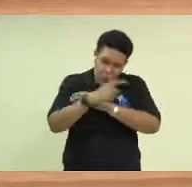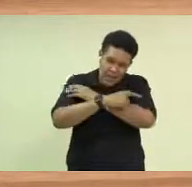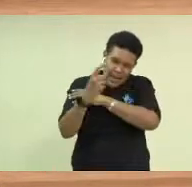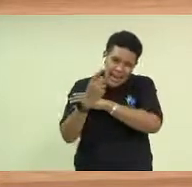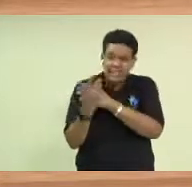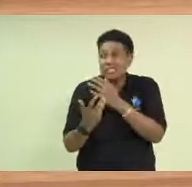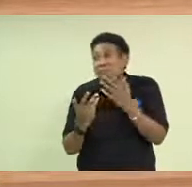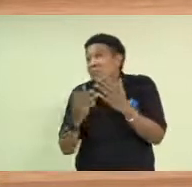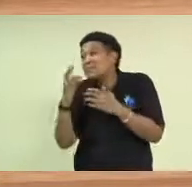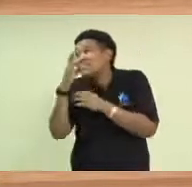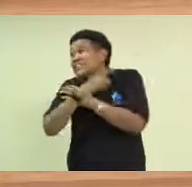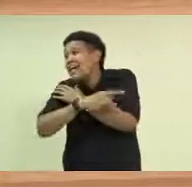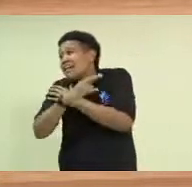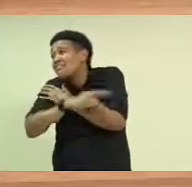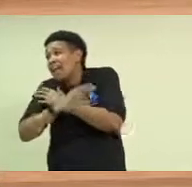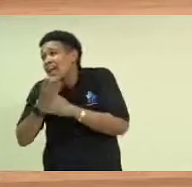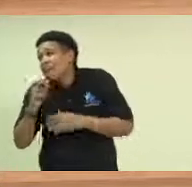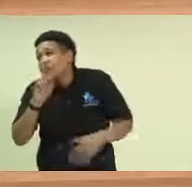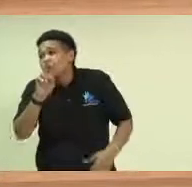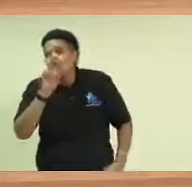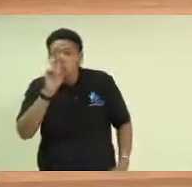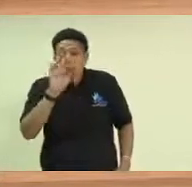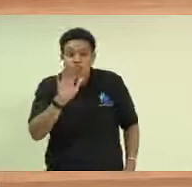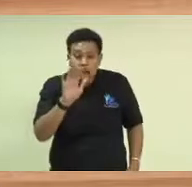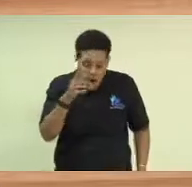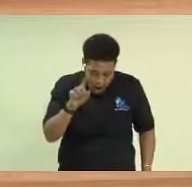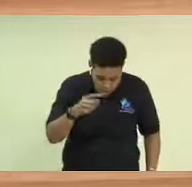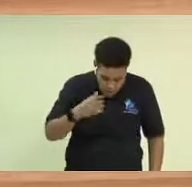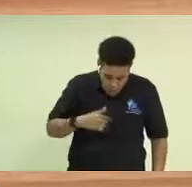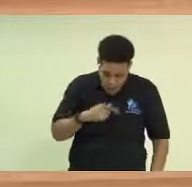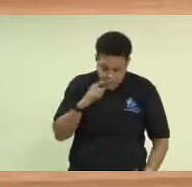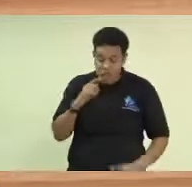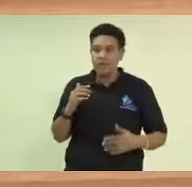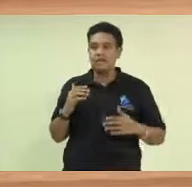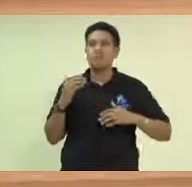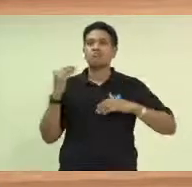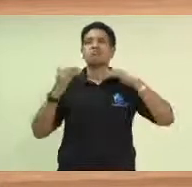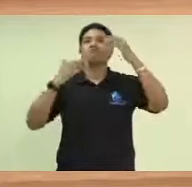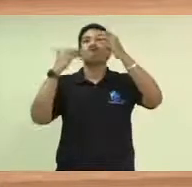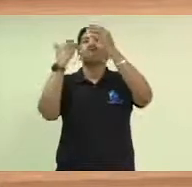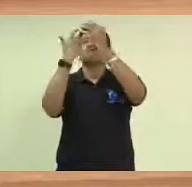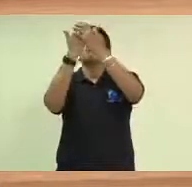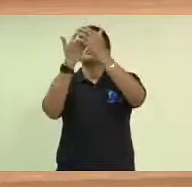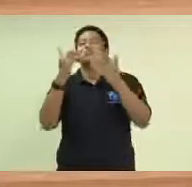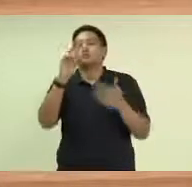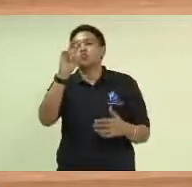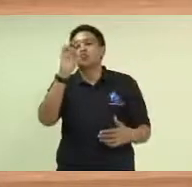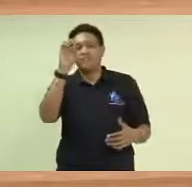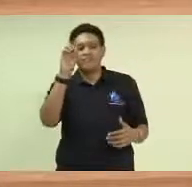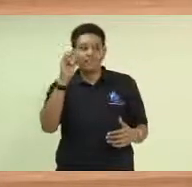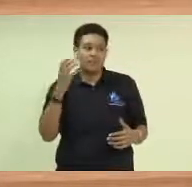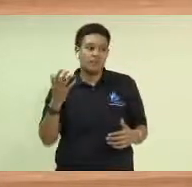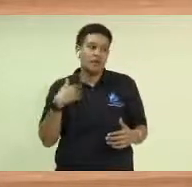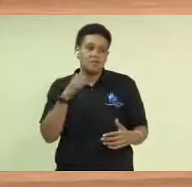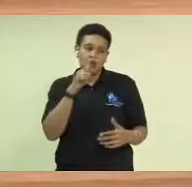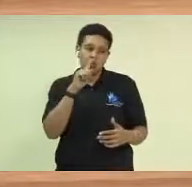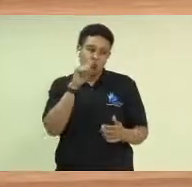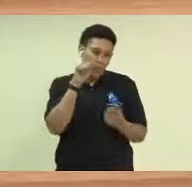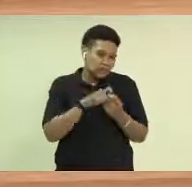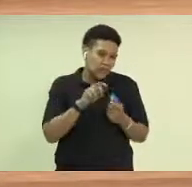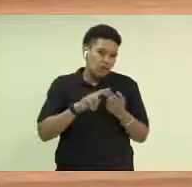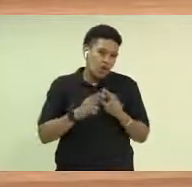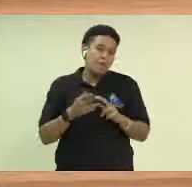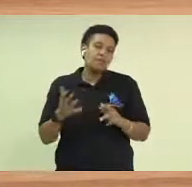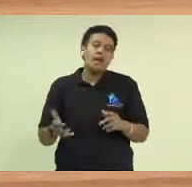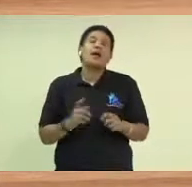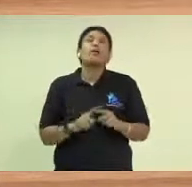days, maybe 7 days ago, at about 200, and we have climbed up to about 250. I might not be too exact on the numbers,